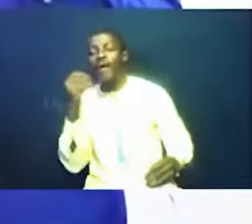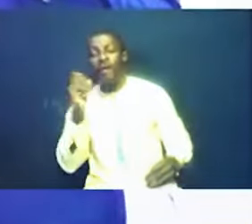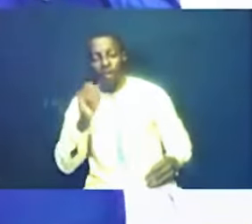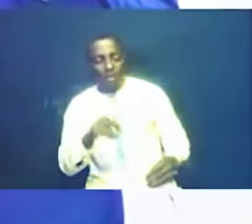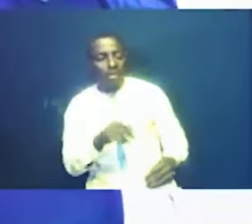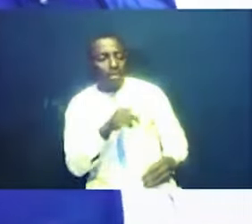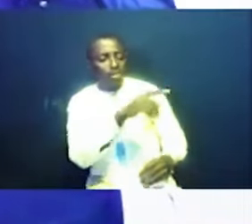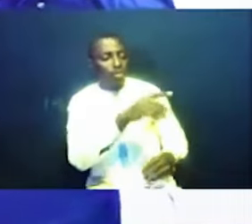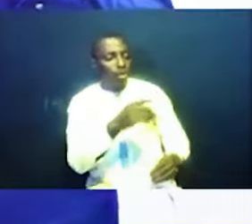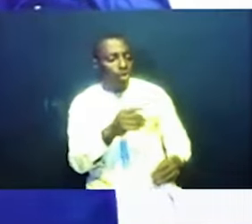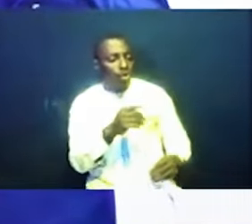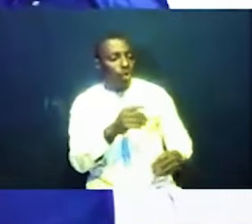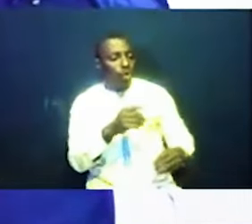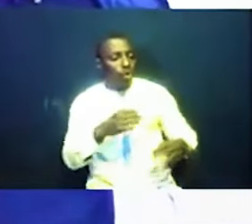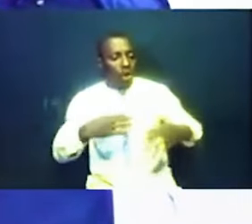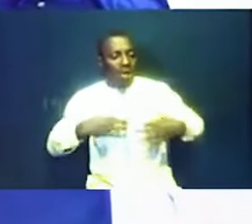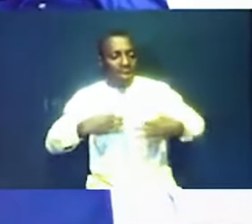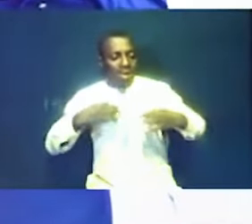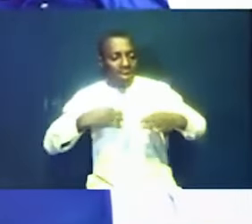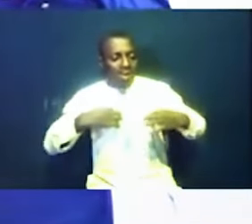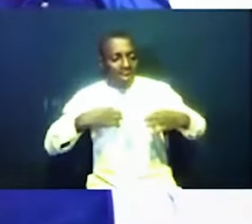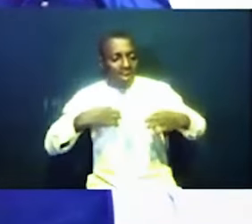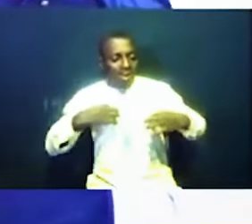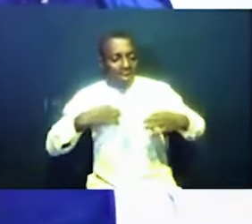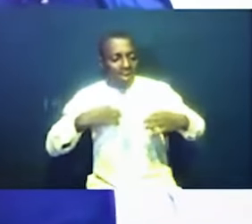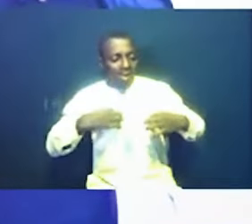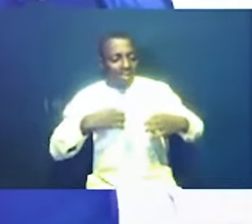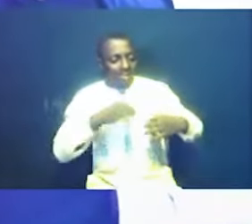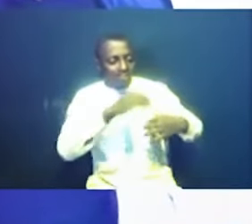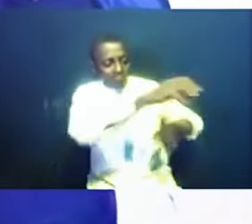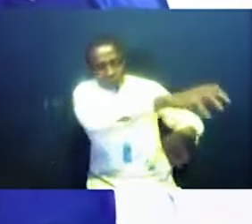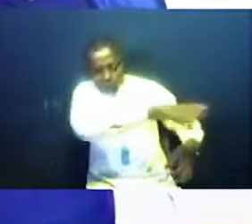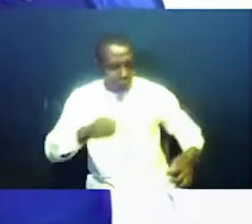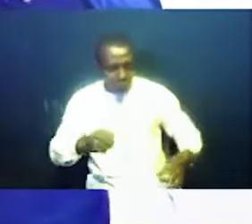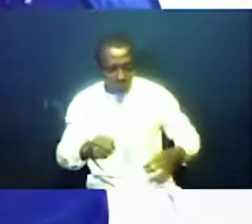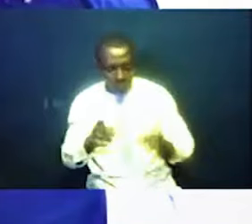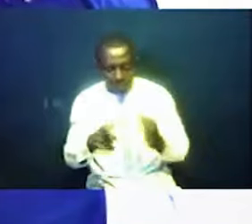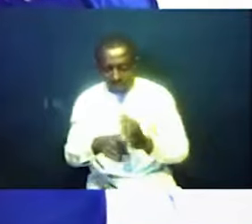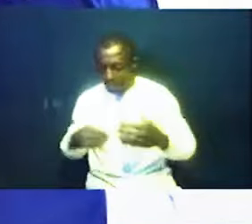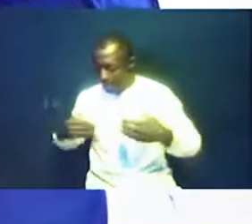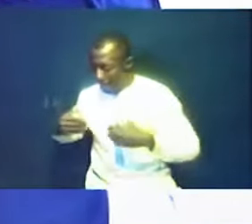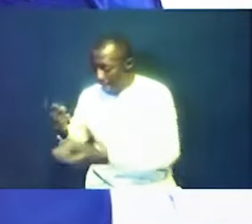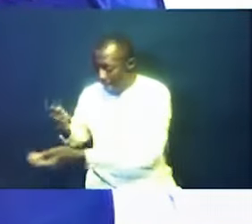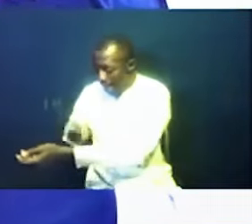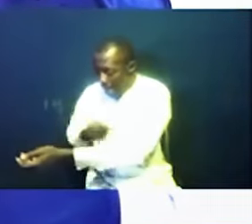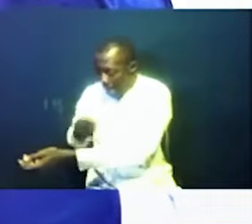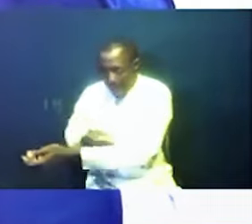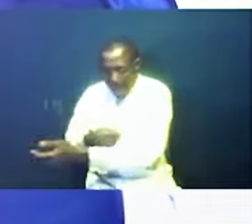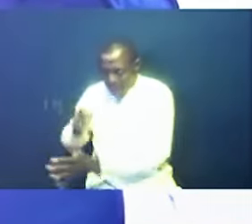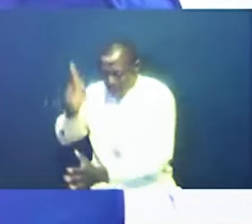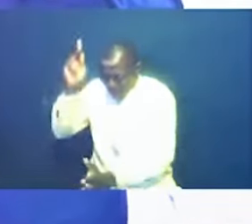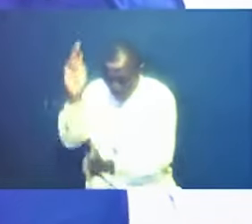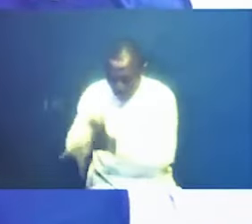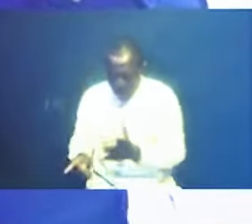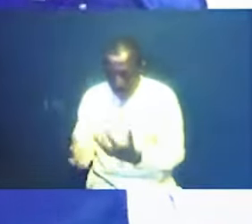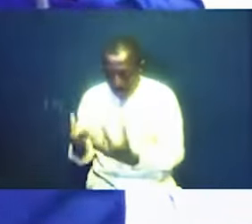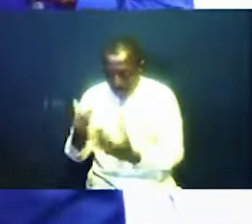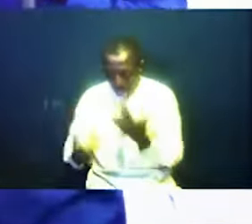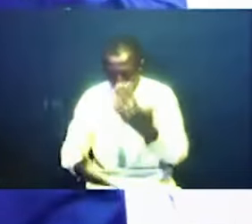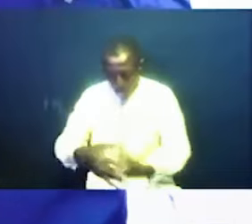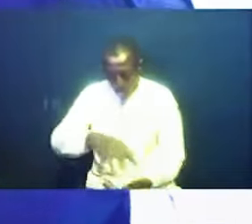dipped it in the blood, went to their father and said, "Your son, our brother, is